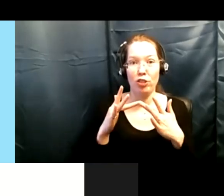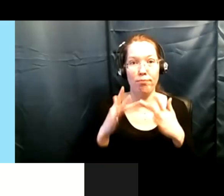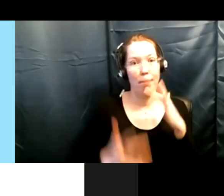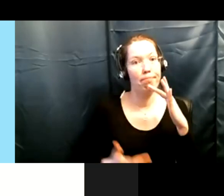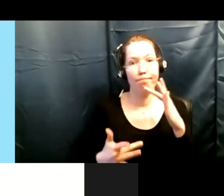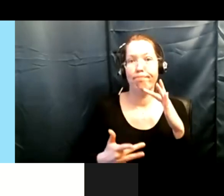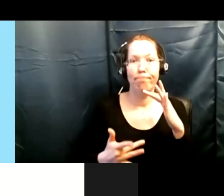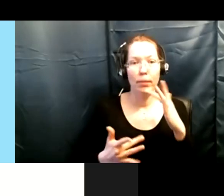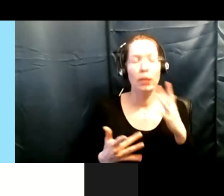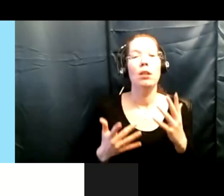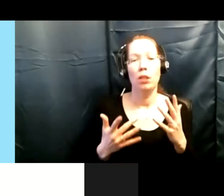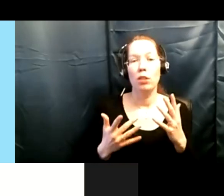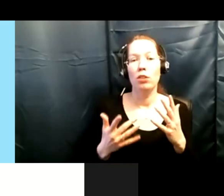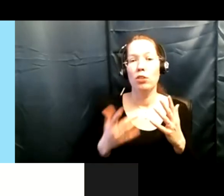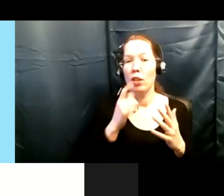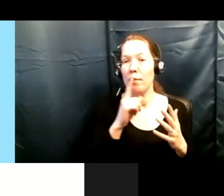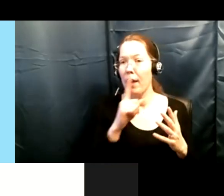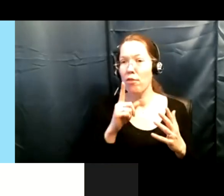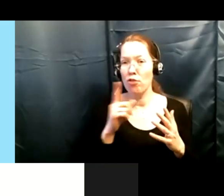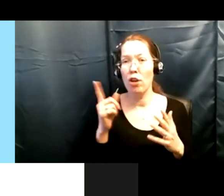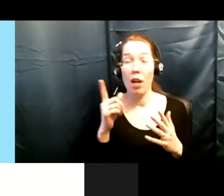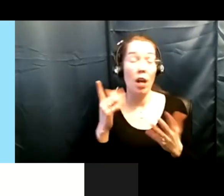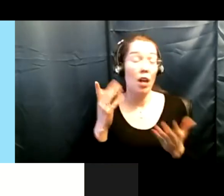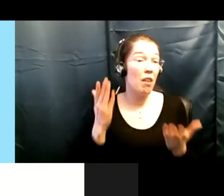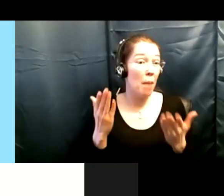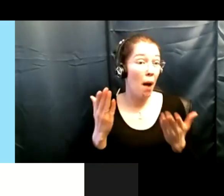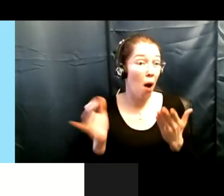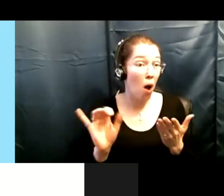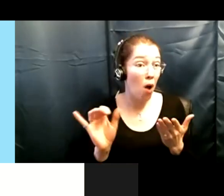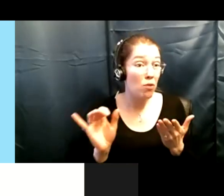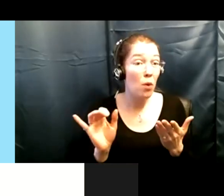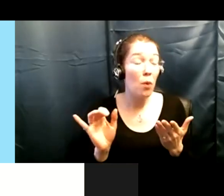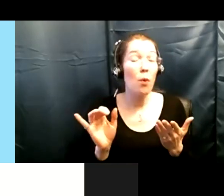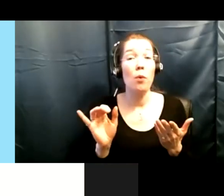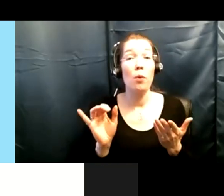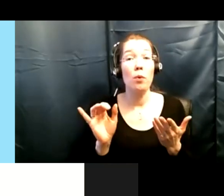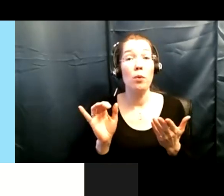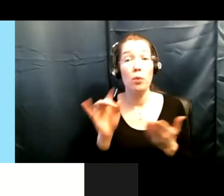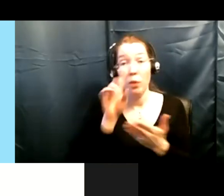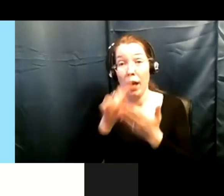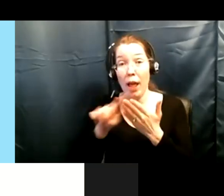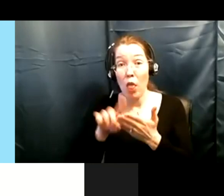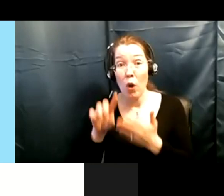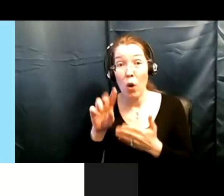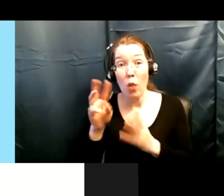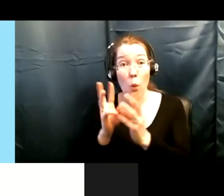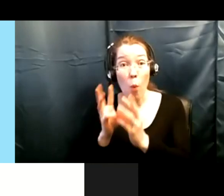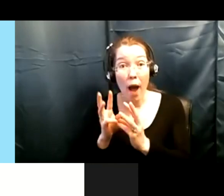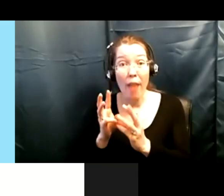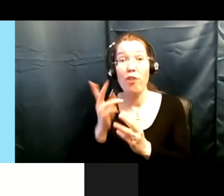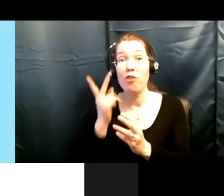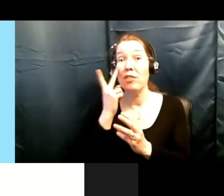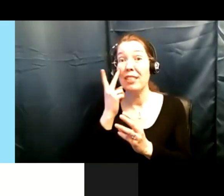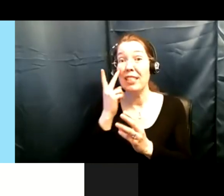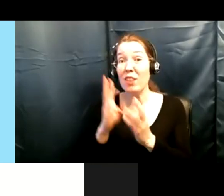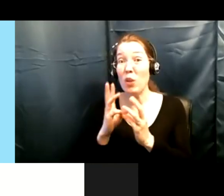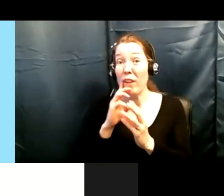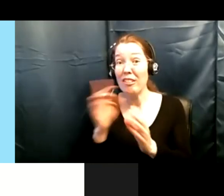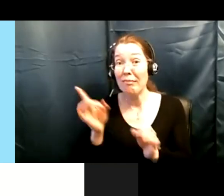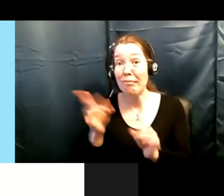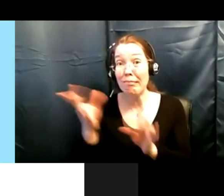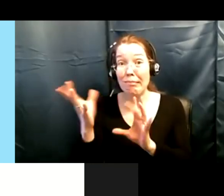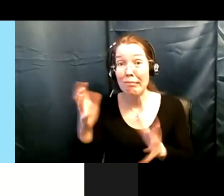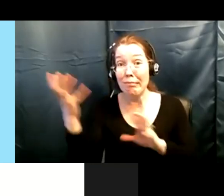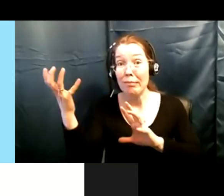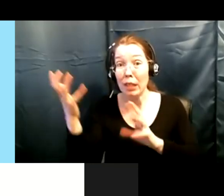I'm not sure. They can also look at the weather map and see if the weather is bad. And if the